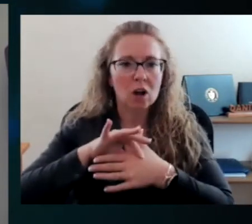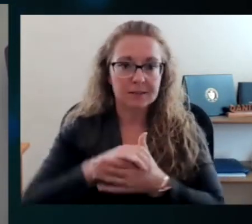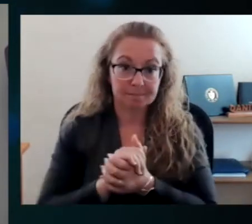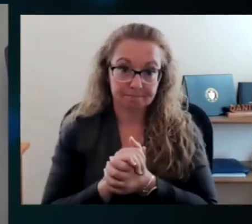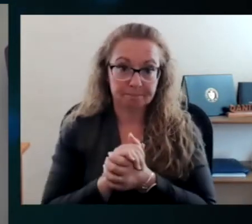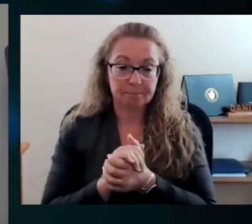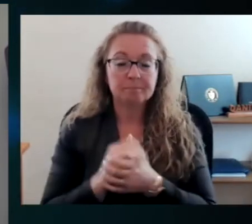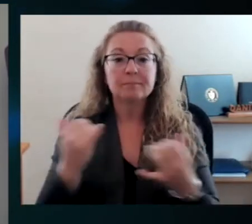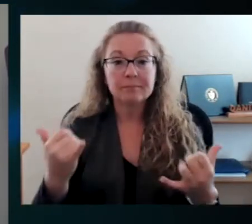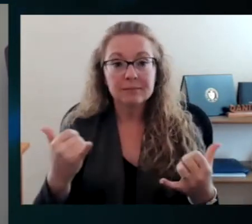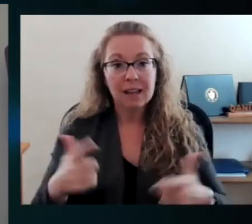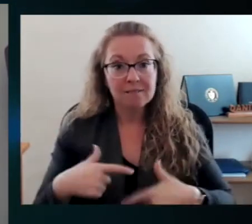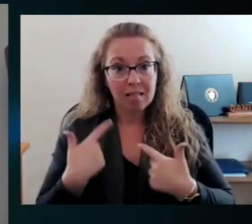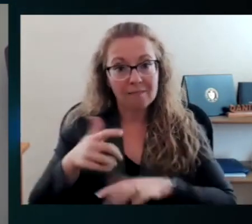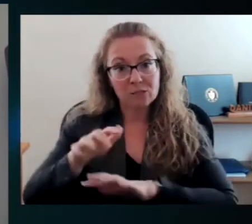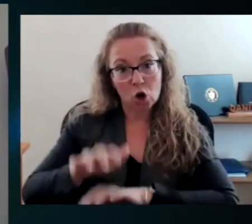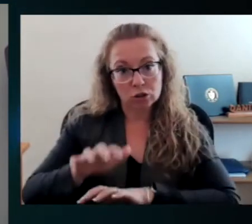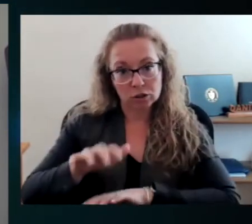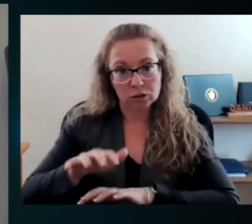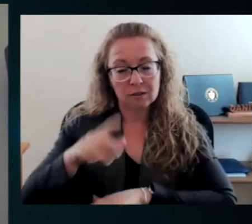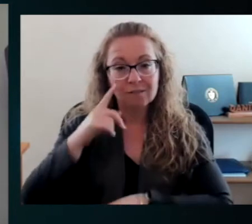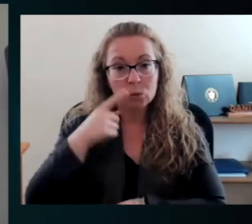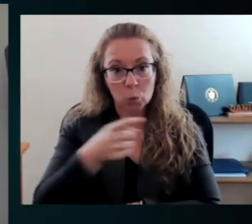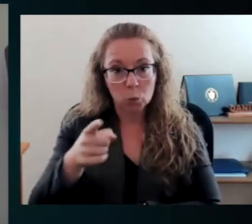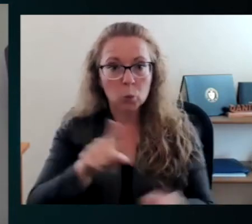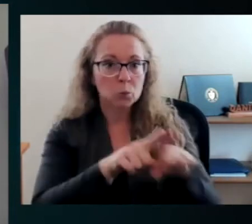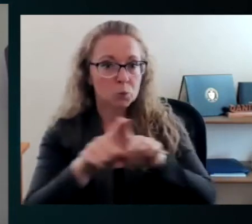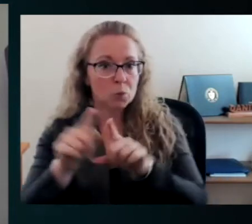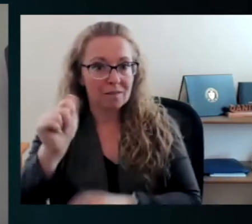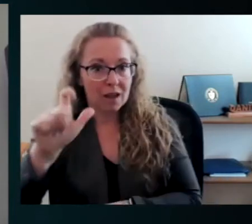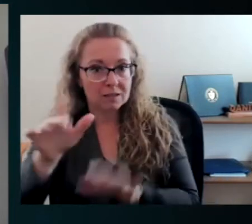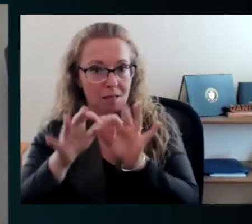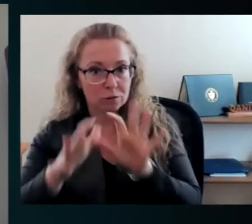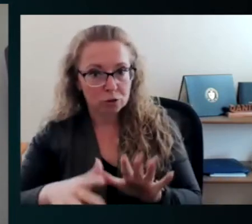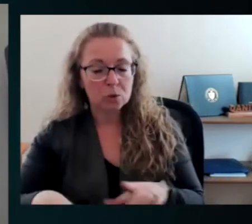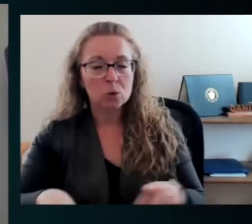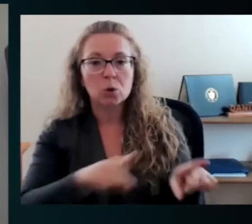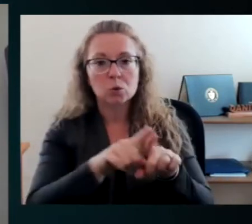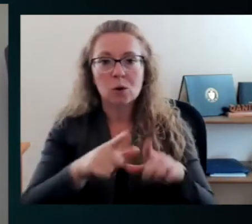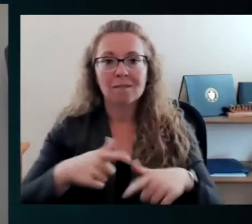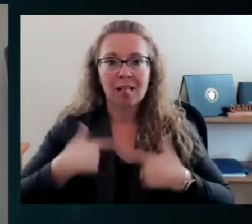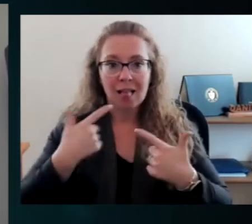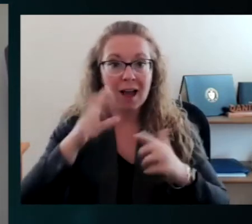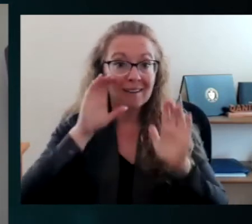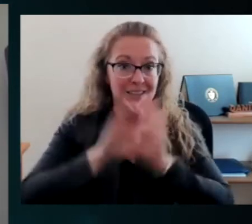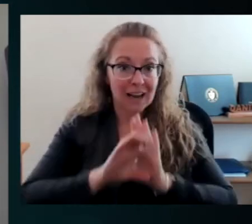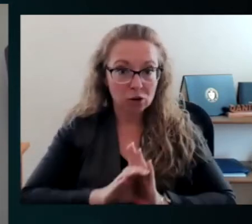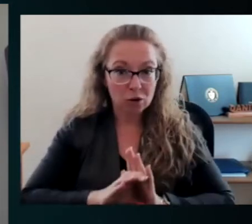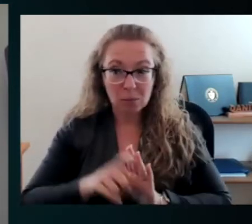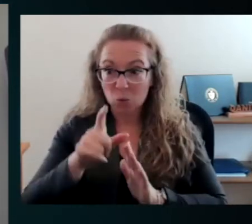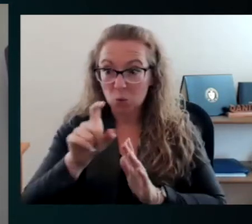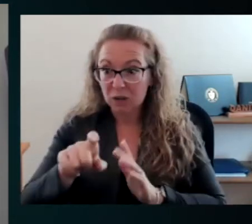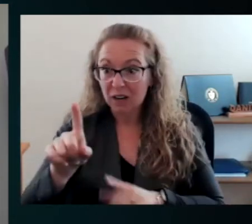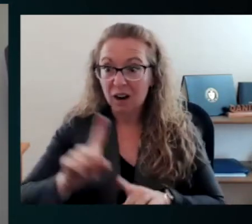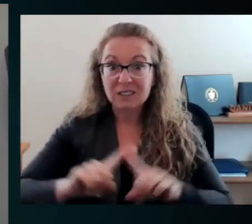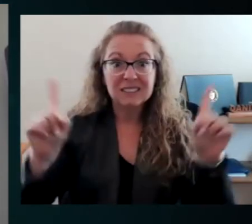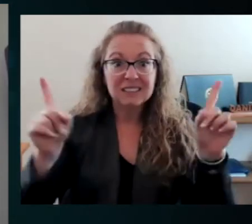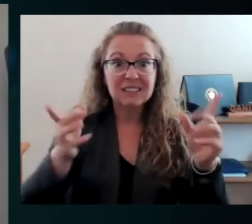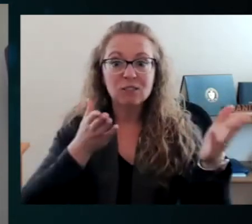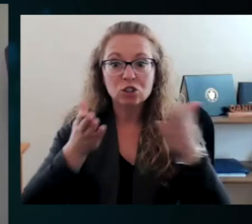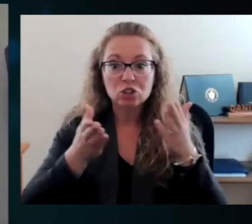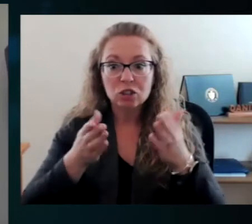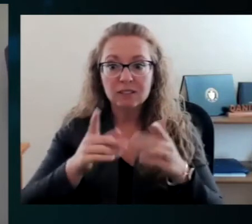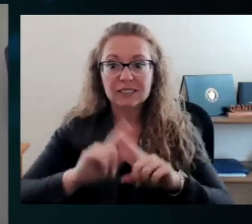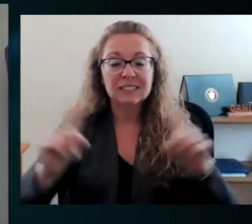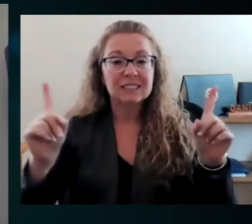cart today, an ASL interpreter and live diagramming. If you require any additional services or accessibility options, please